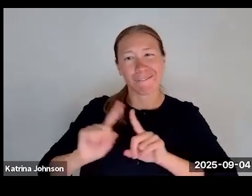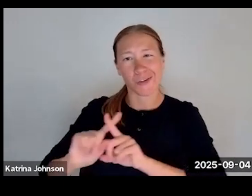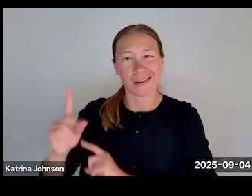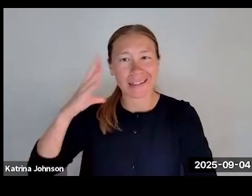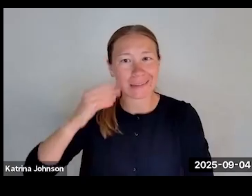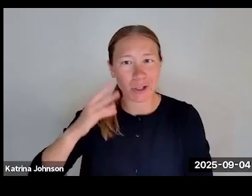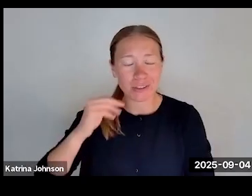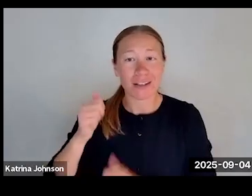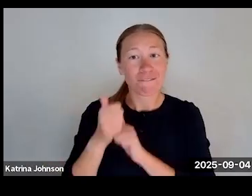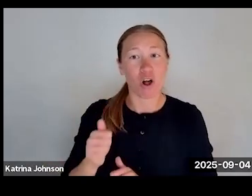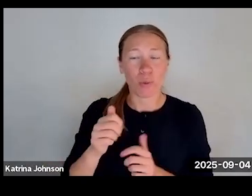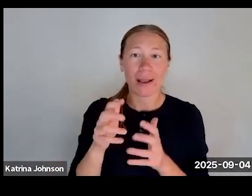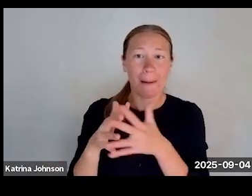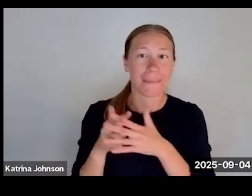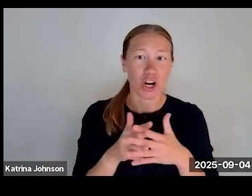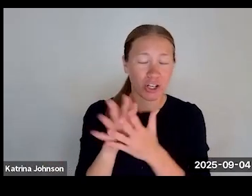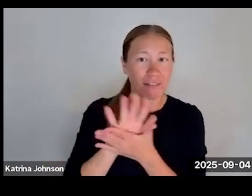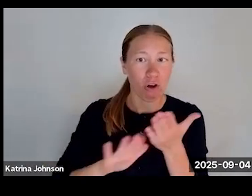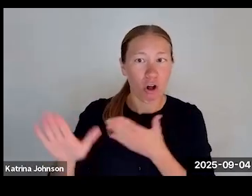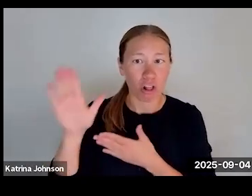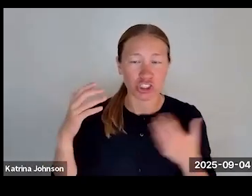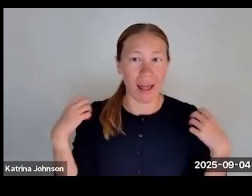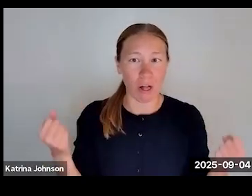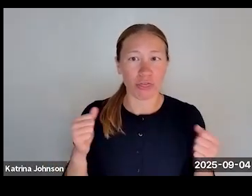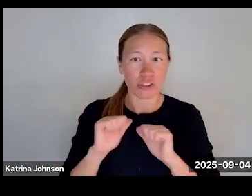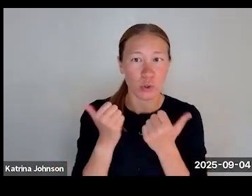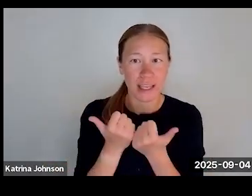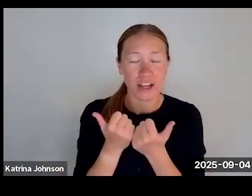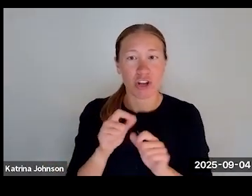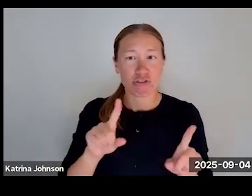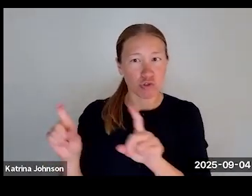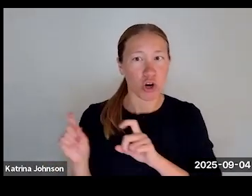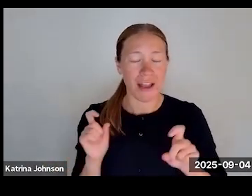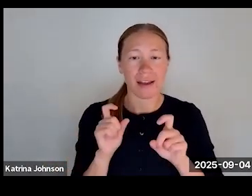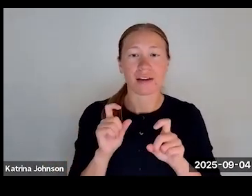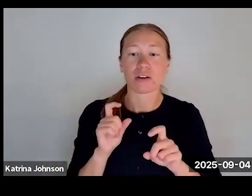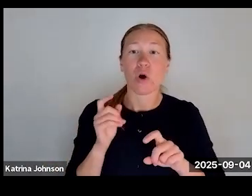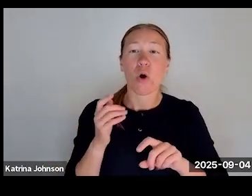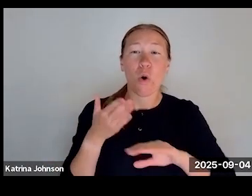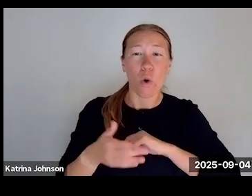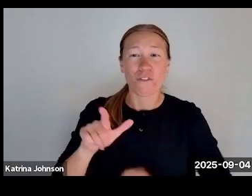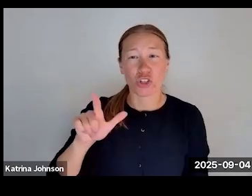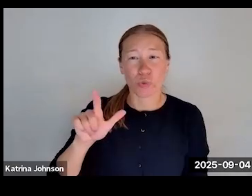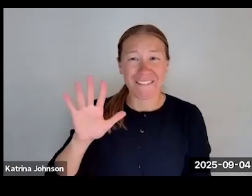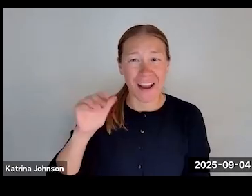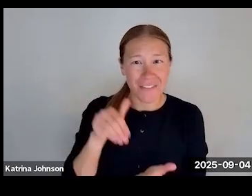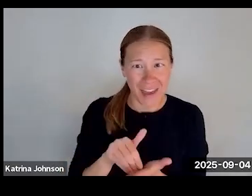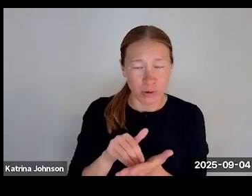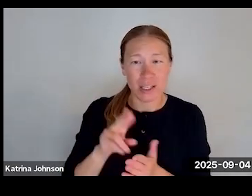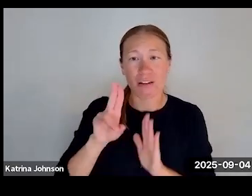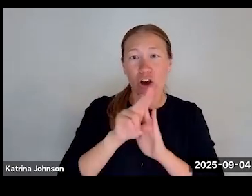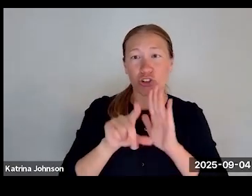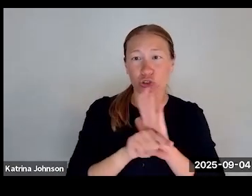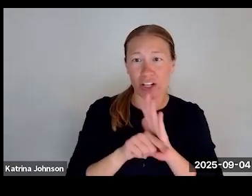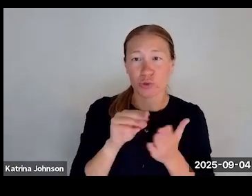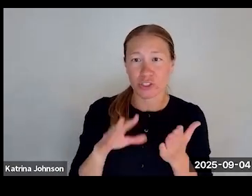the American College Health Association survey of over 25,000 undergraduate students